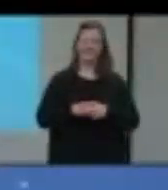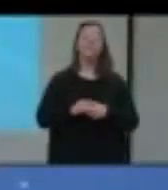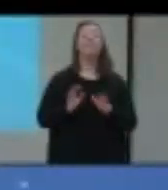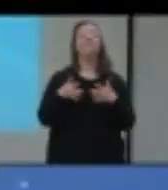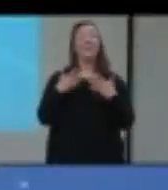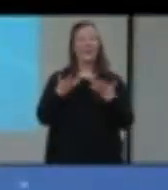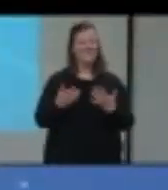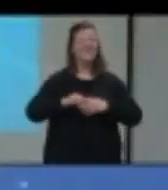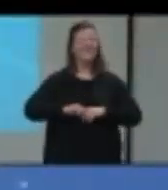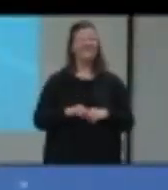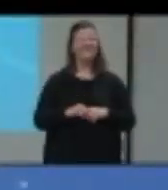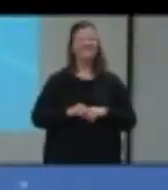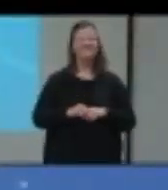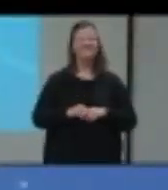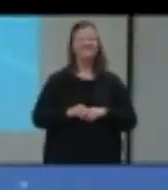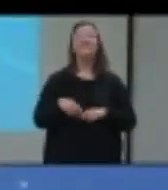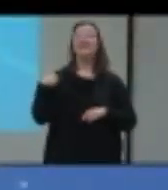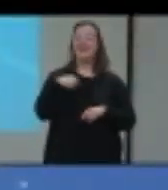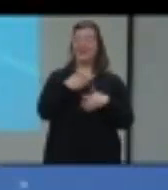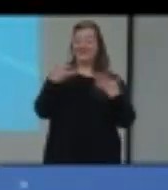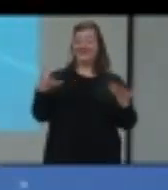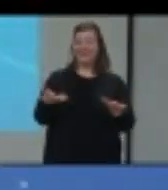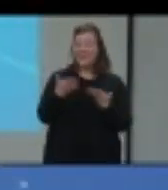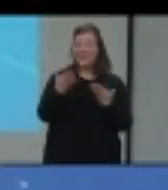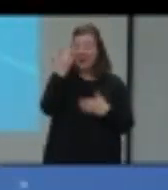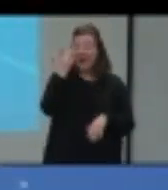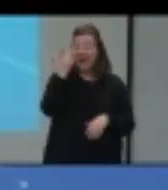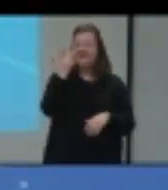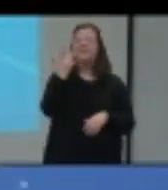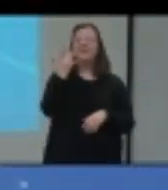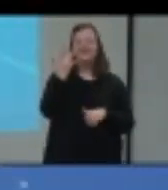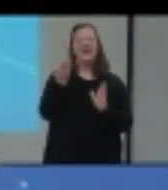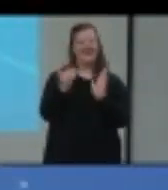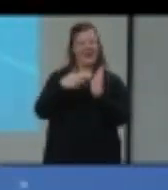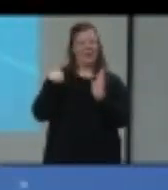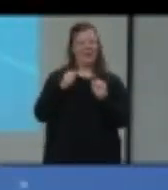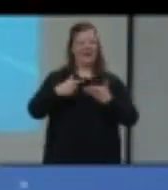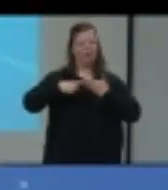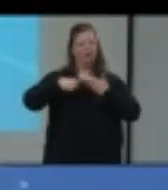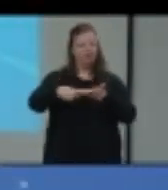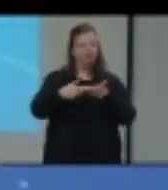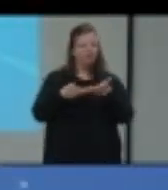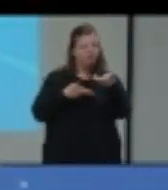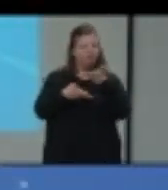So we're here because, again, I think that in having these conversations,